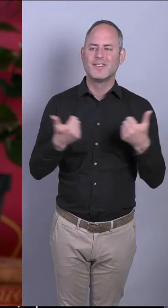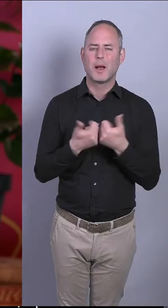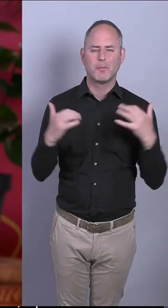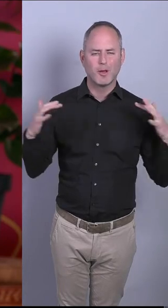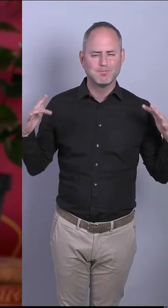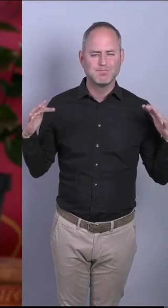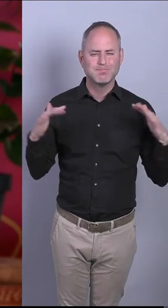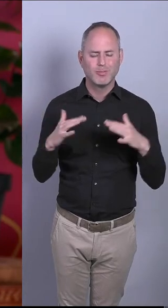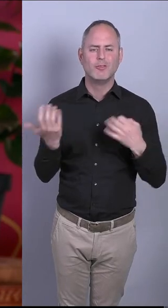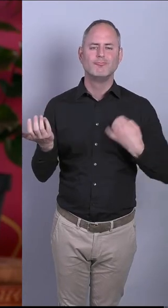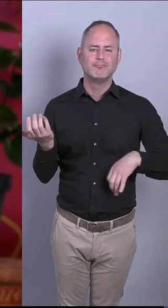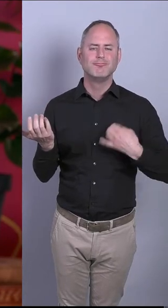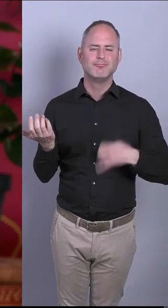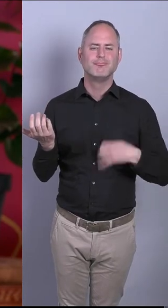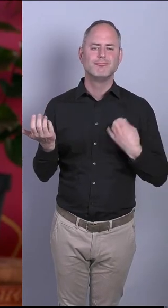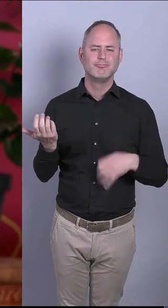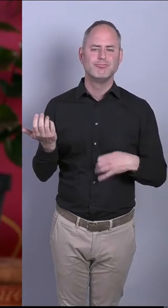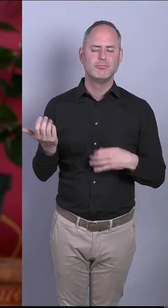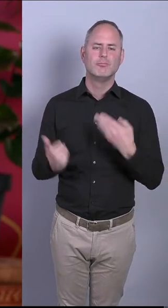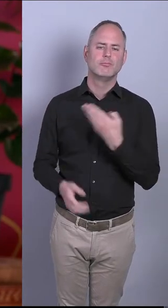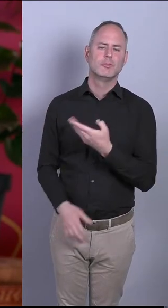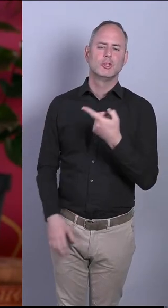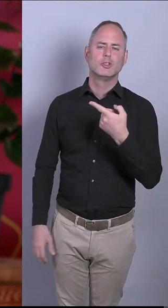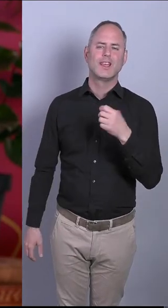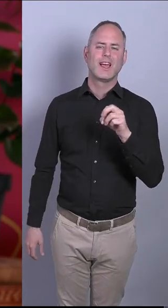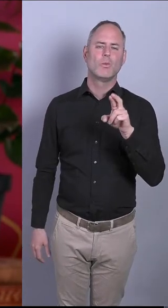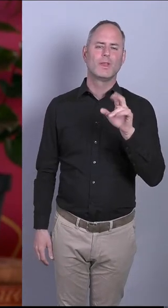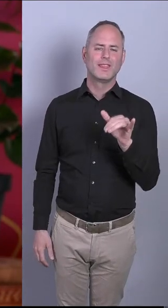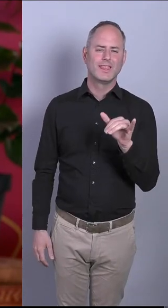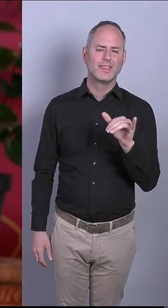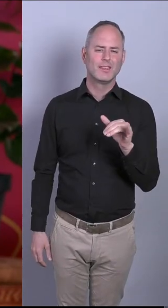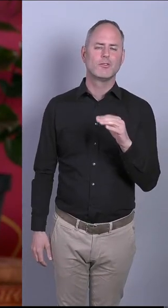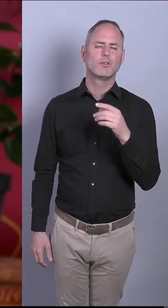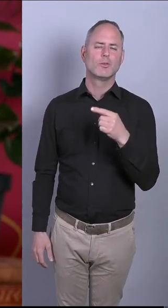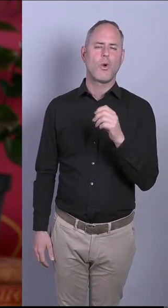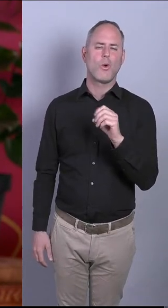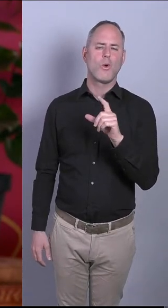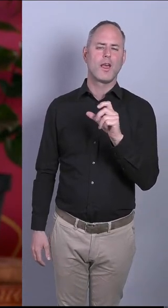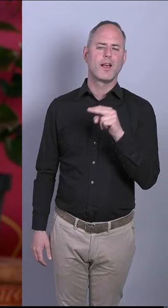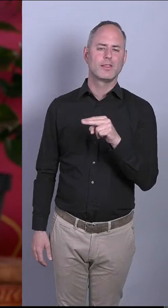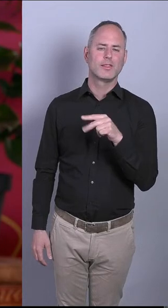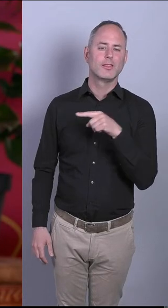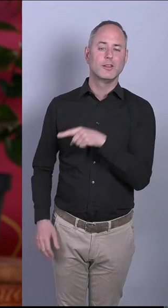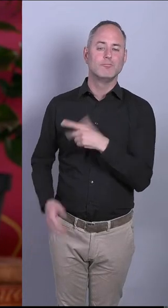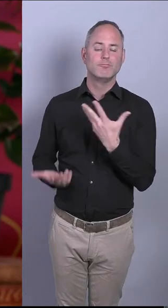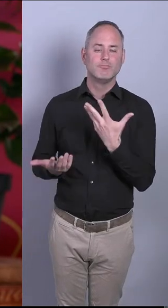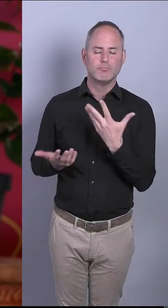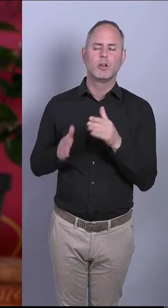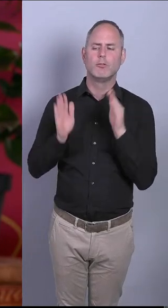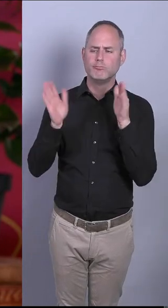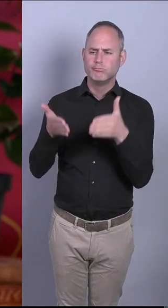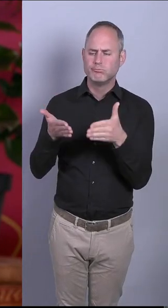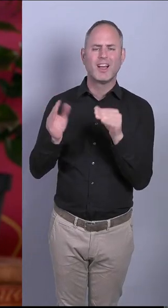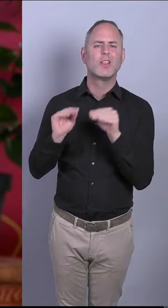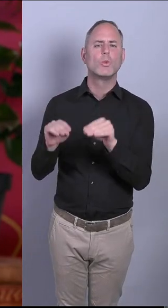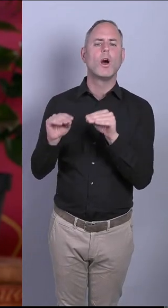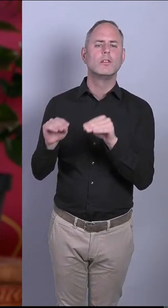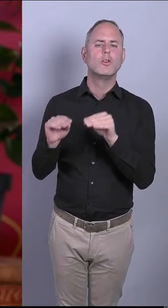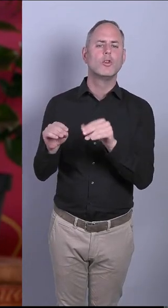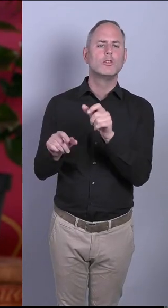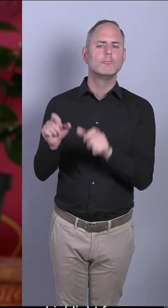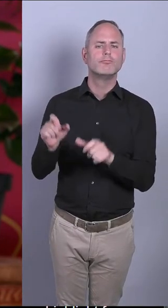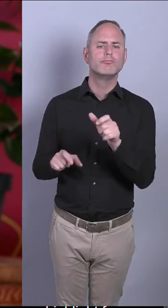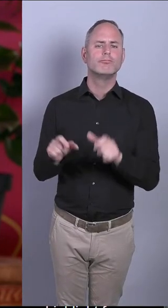to decide a song about it. Harry Collin is a musician and an author. And he's also involved as a musical director in